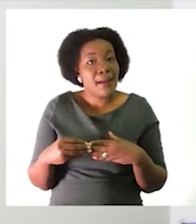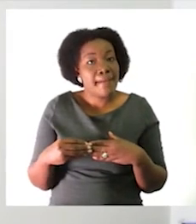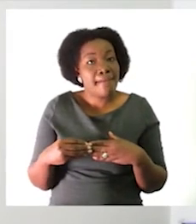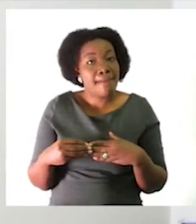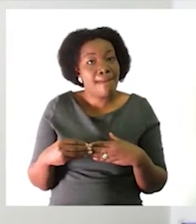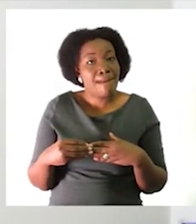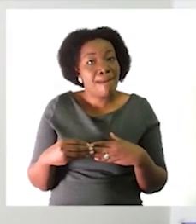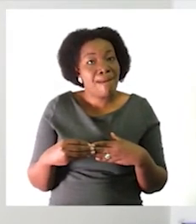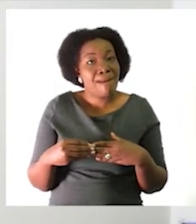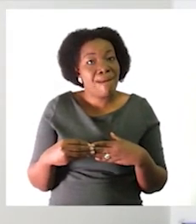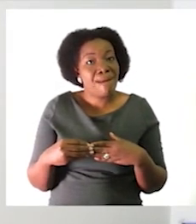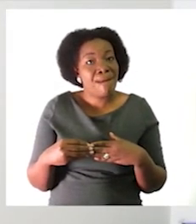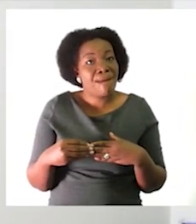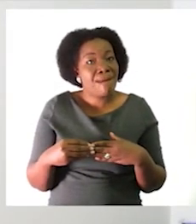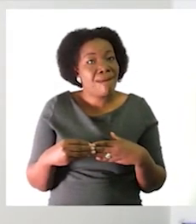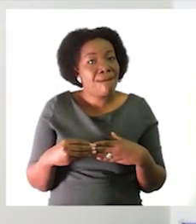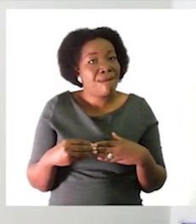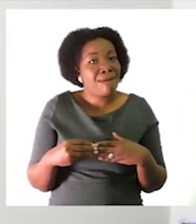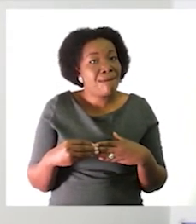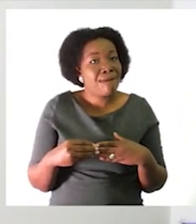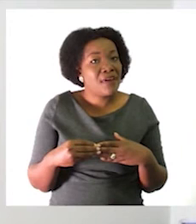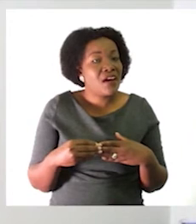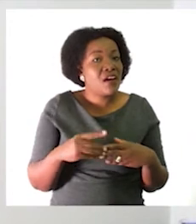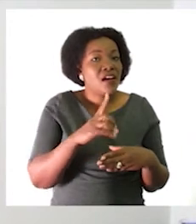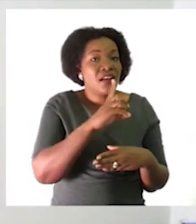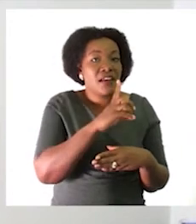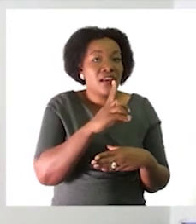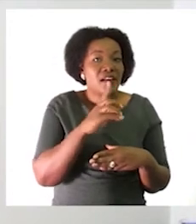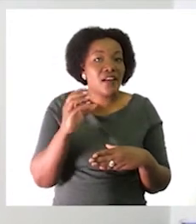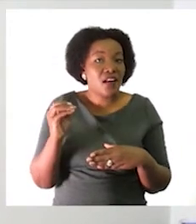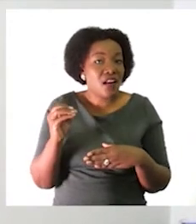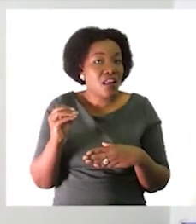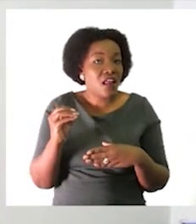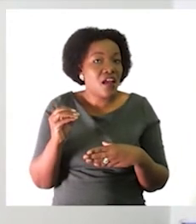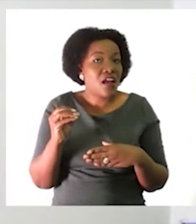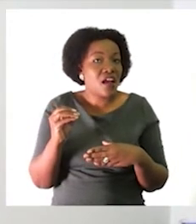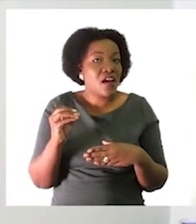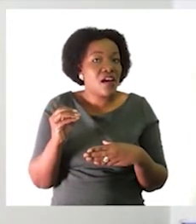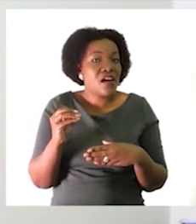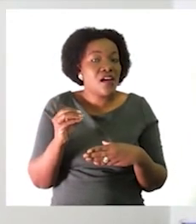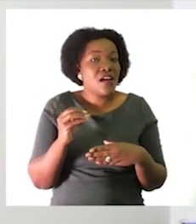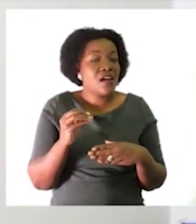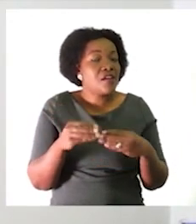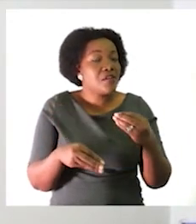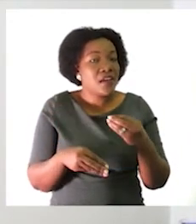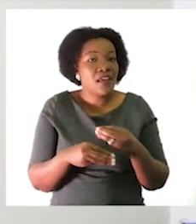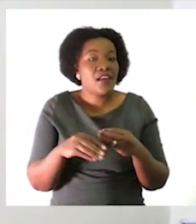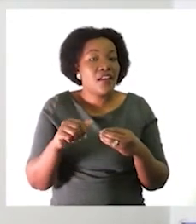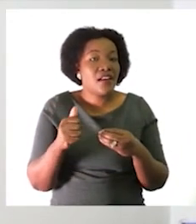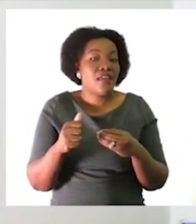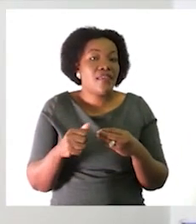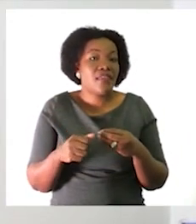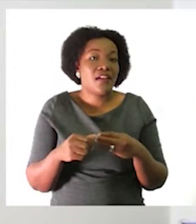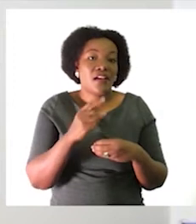you have, for example, 2 of the notes, how much money will you have at the end of the day? What is the quicker